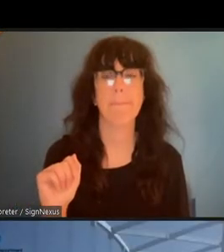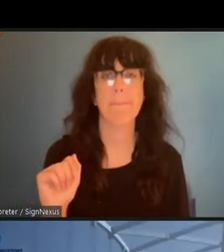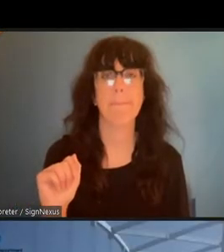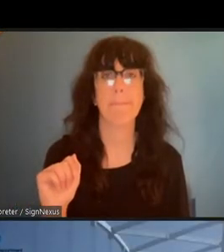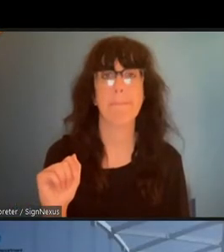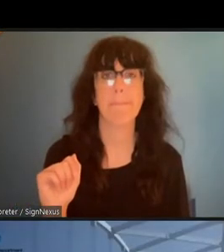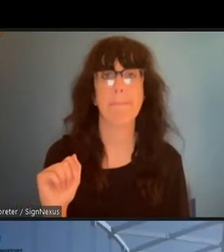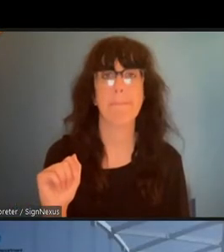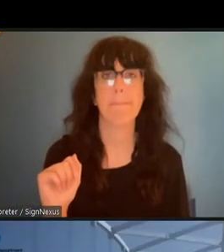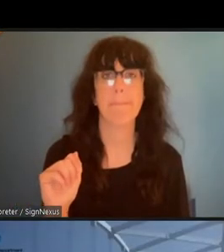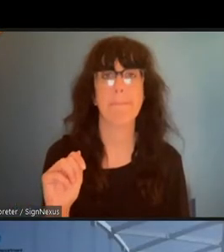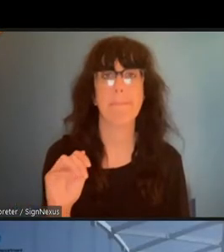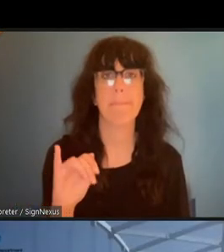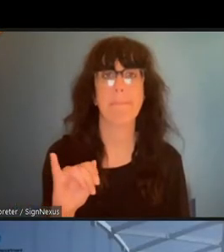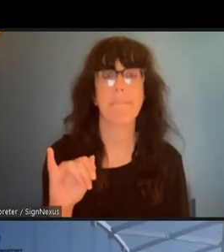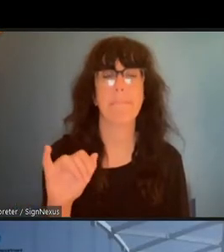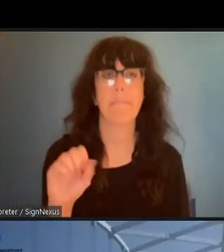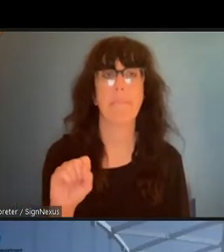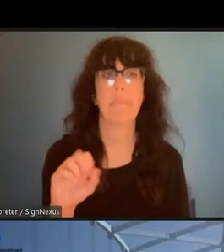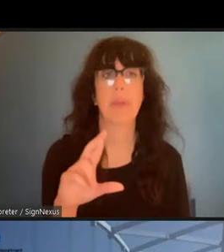israel kaufman